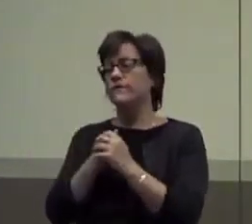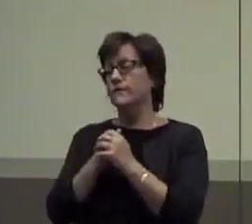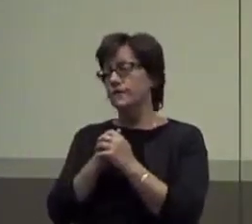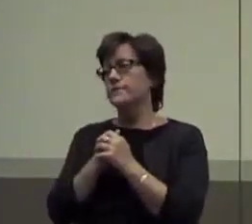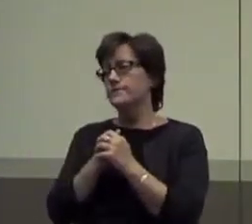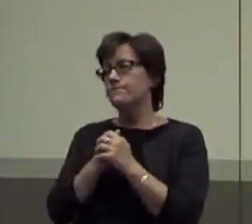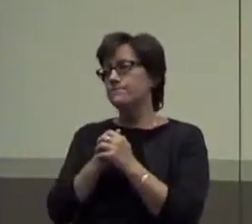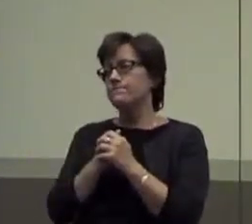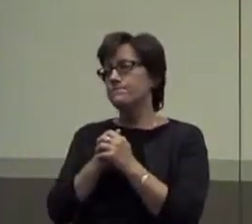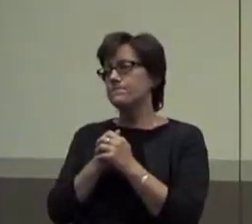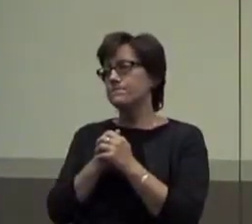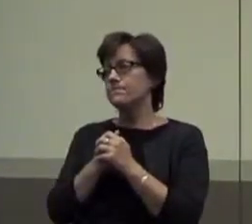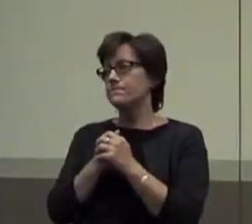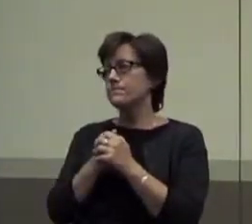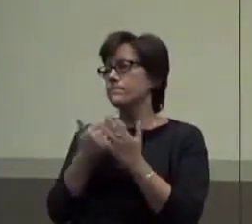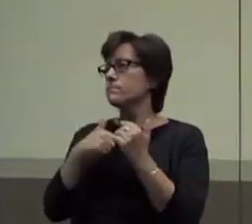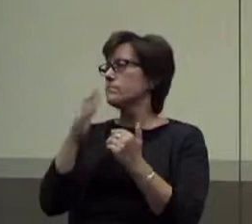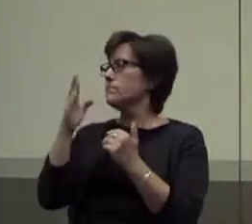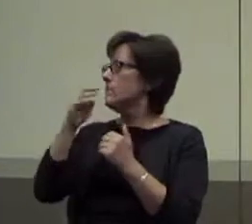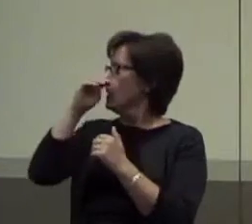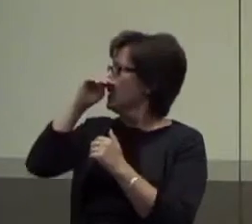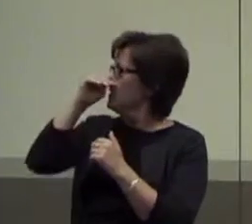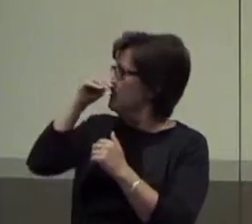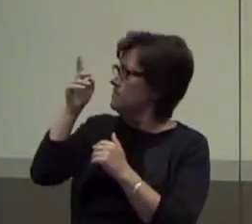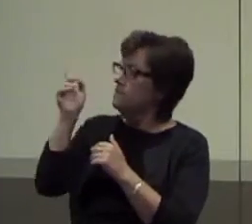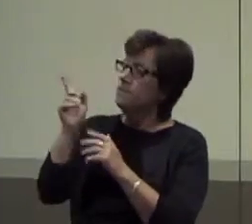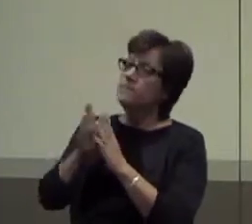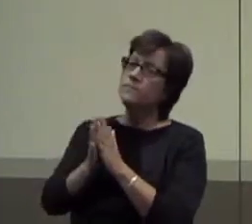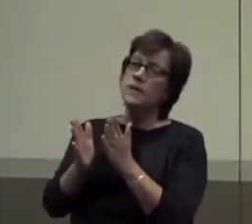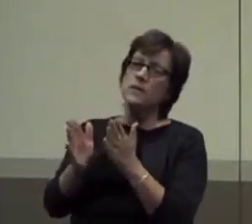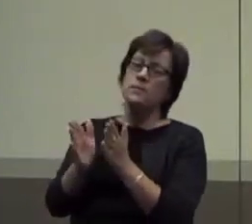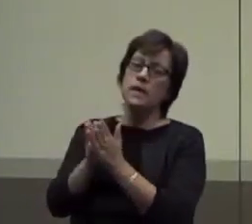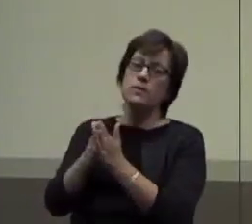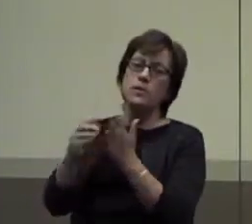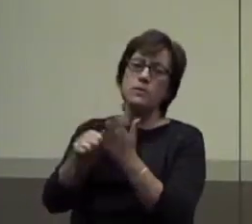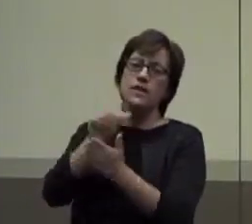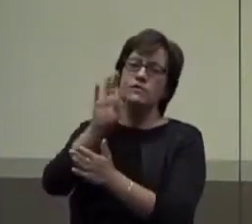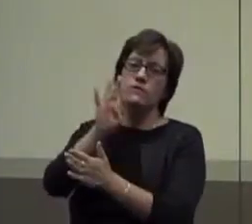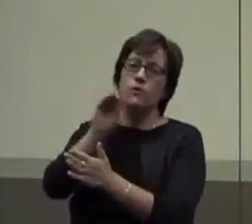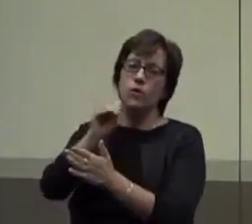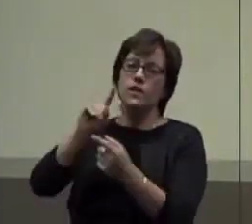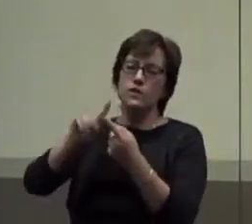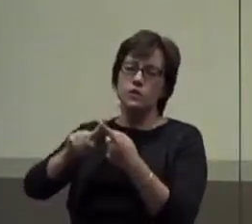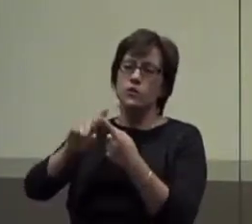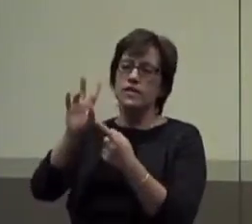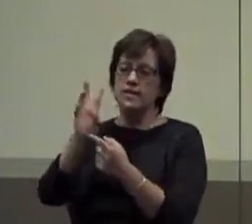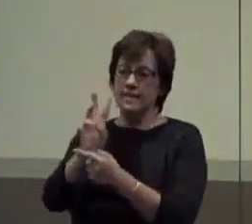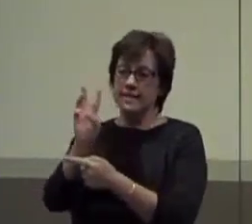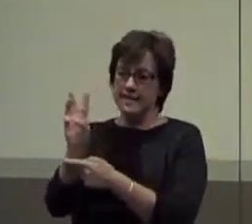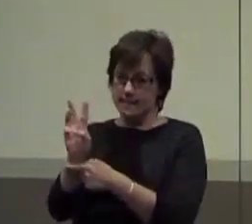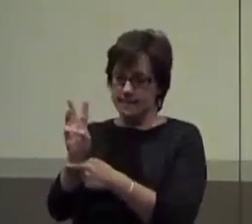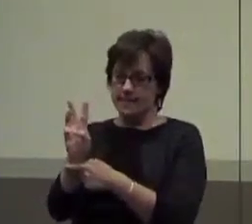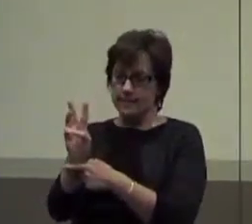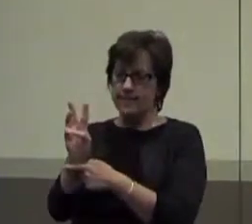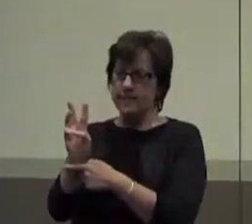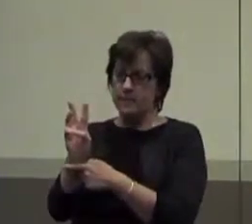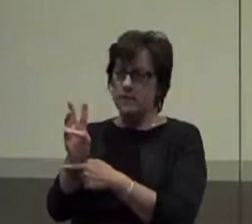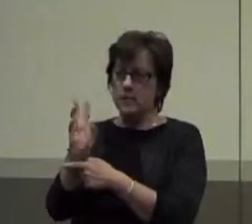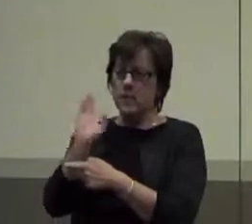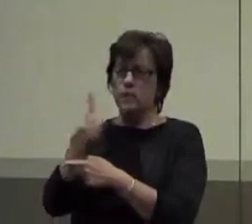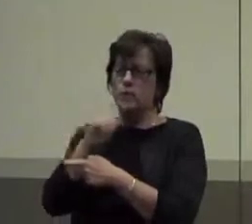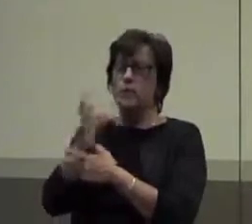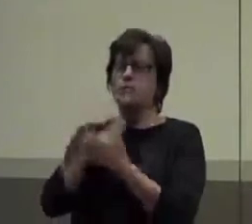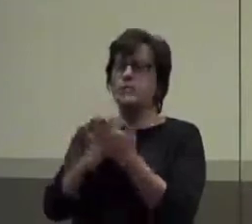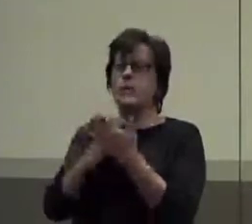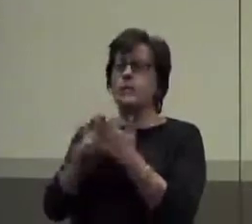So, and we're going to cover, looking at the manual, page 40 through 66. There's going to be some videos for